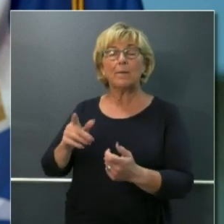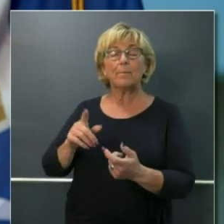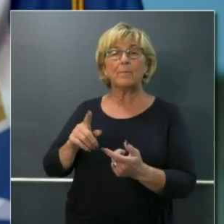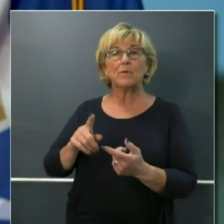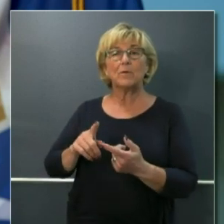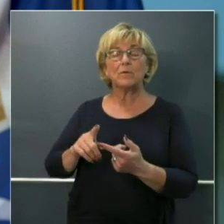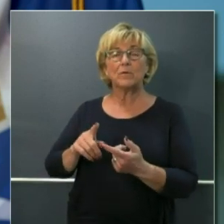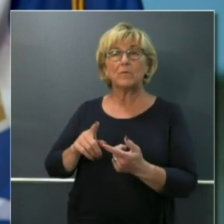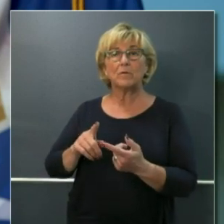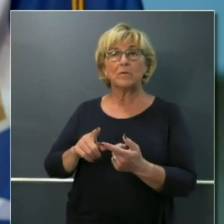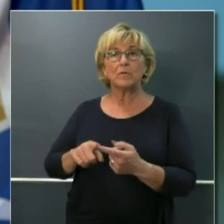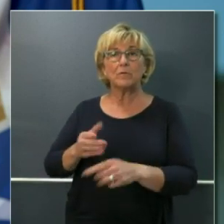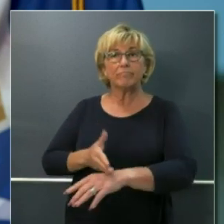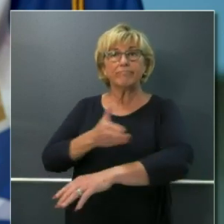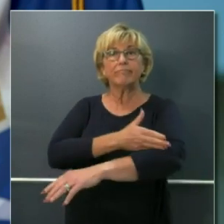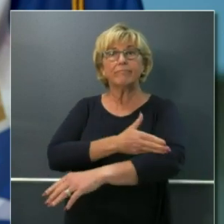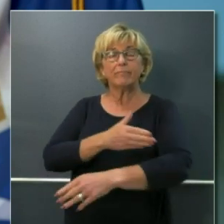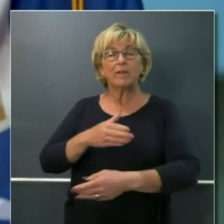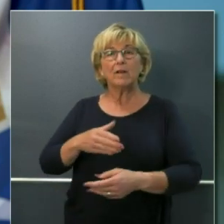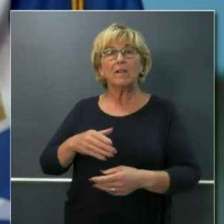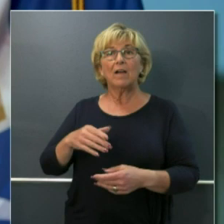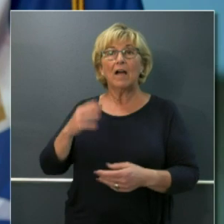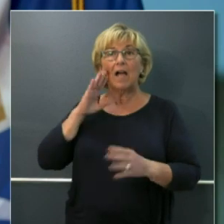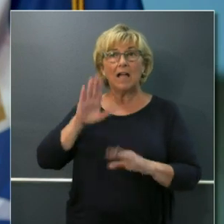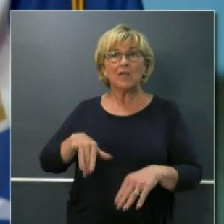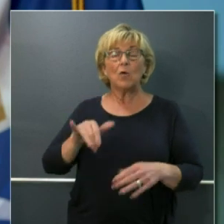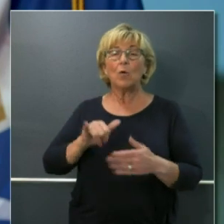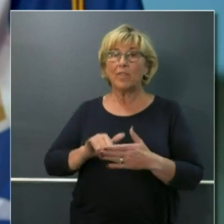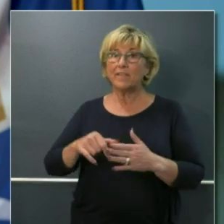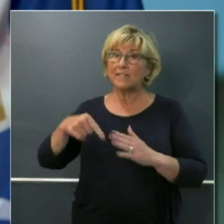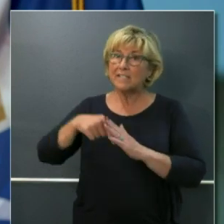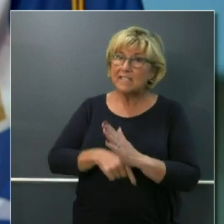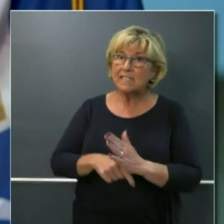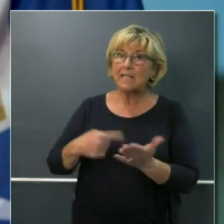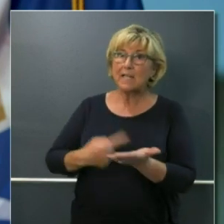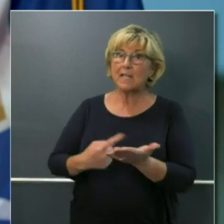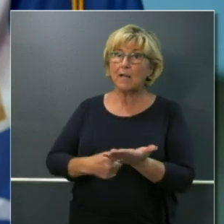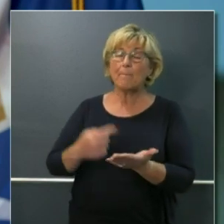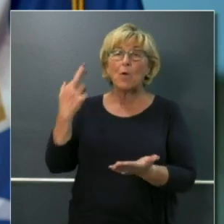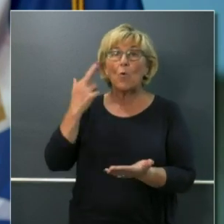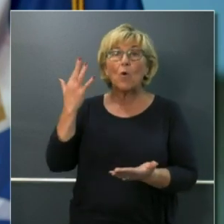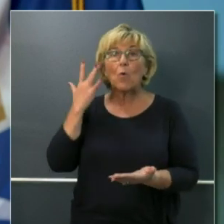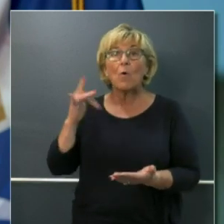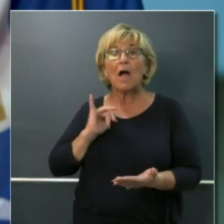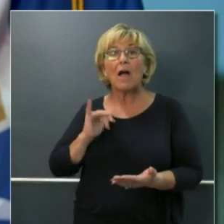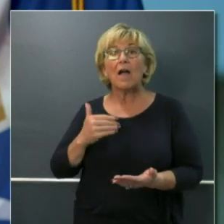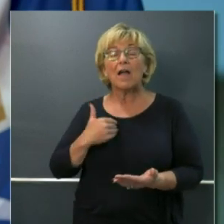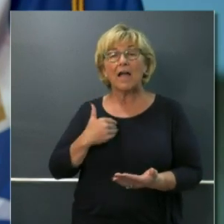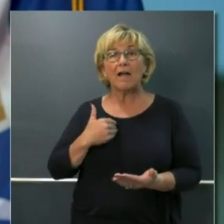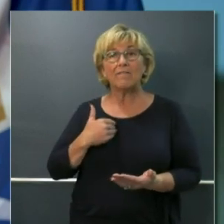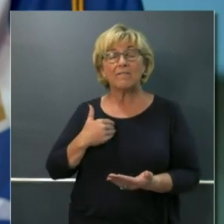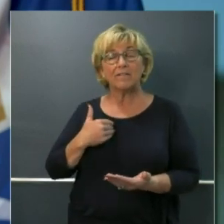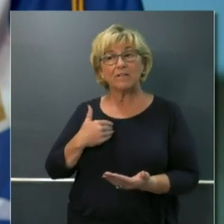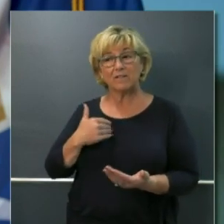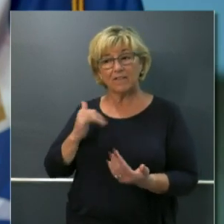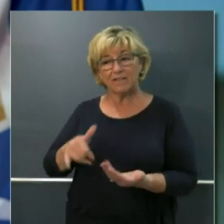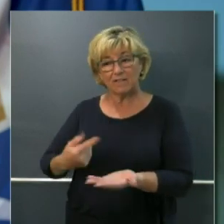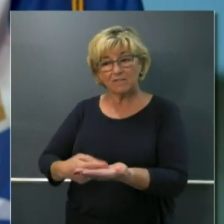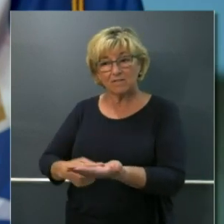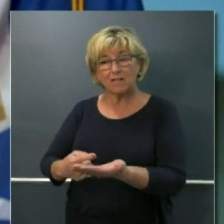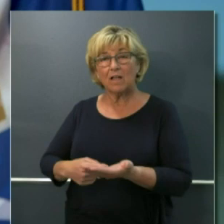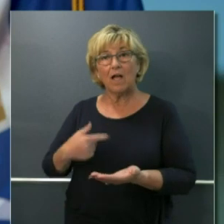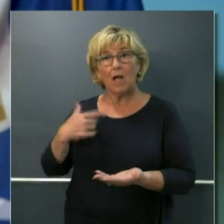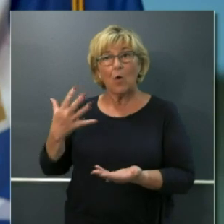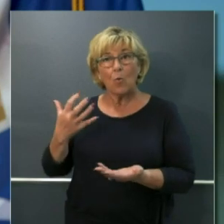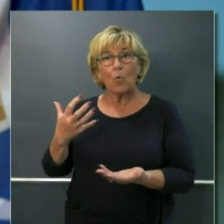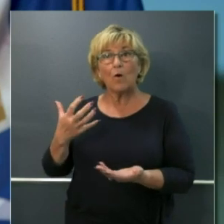a little bit. It's a deep conversation. The reason I'm having it with you is I was having it privately over the last few days. I want to